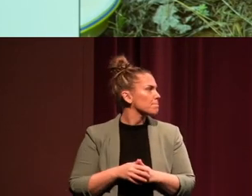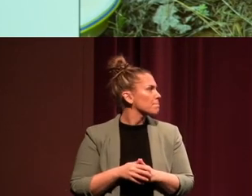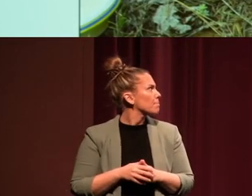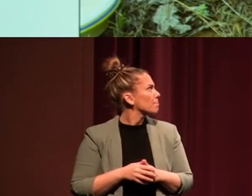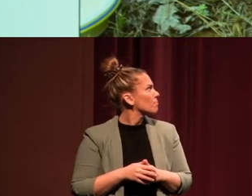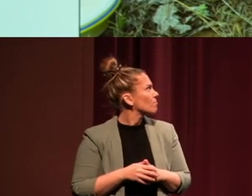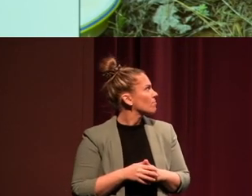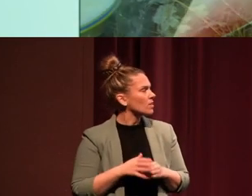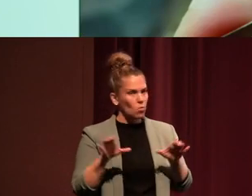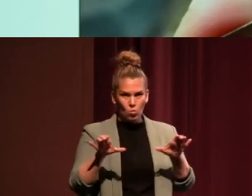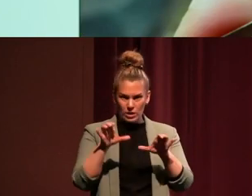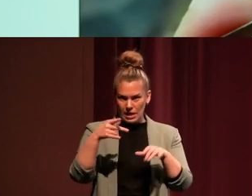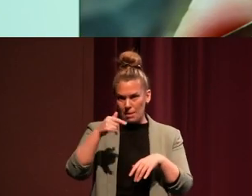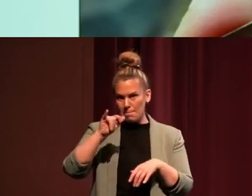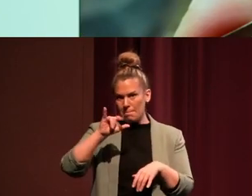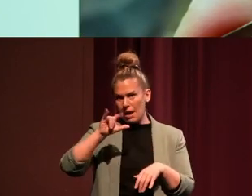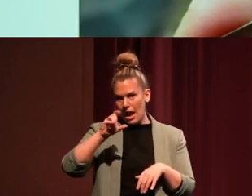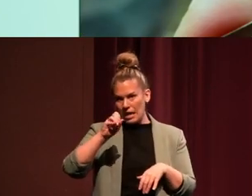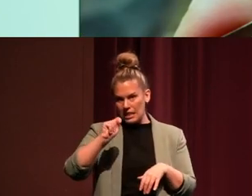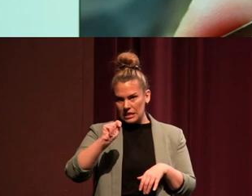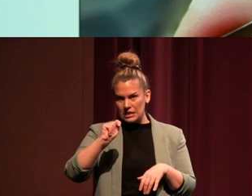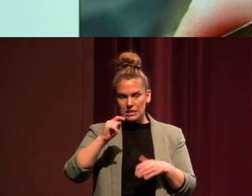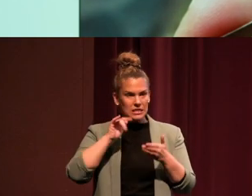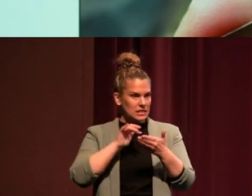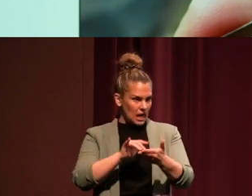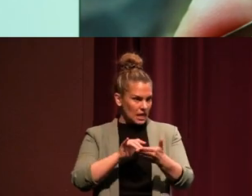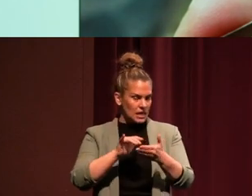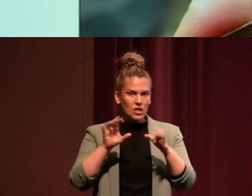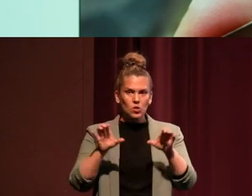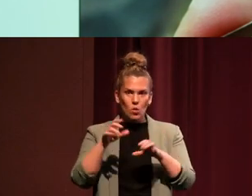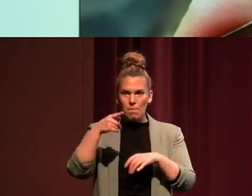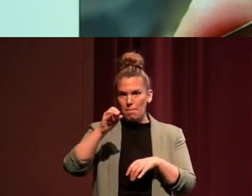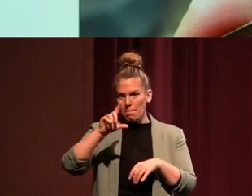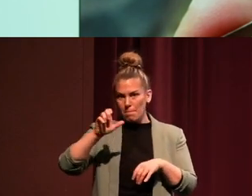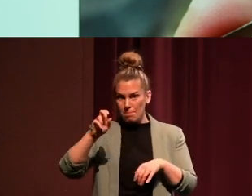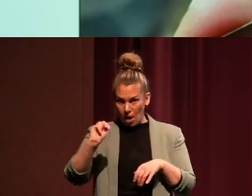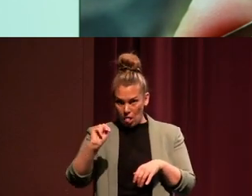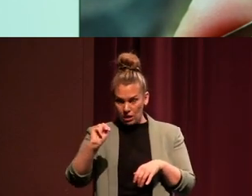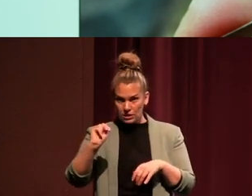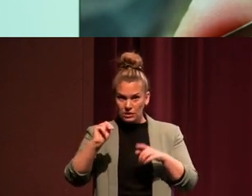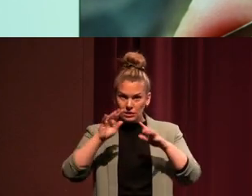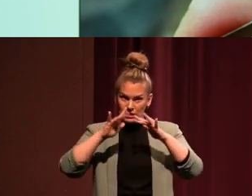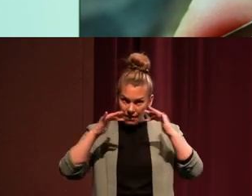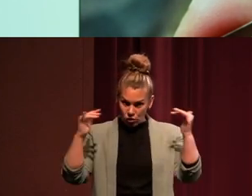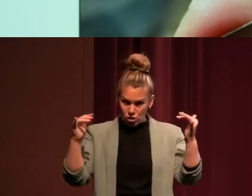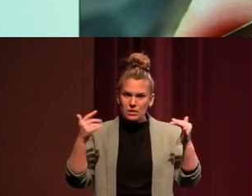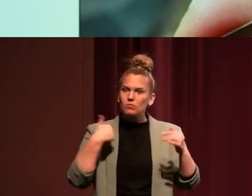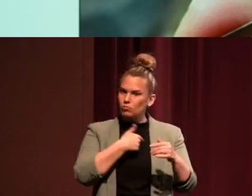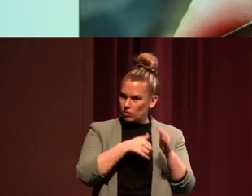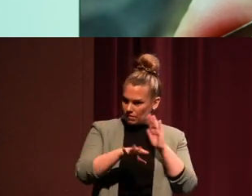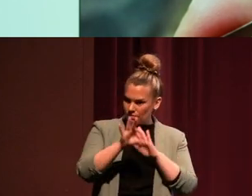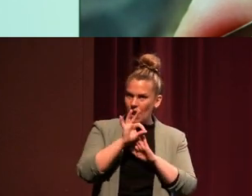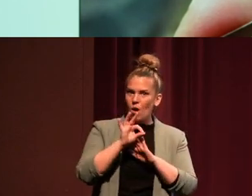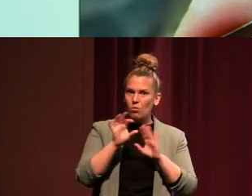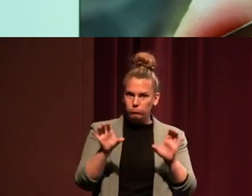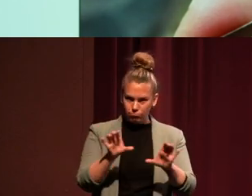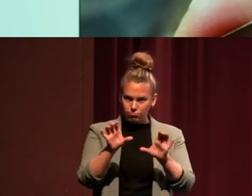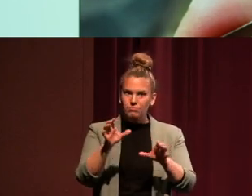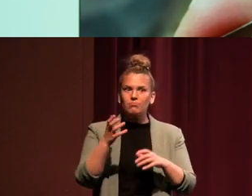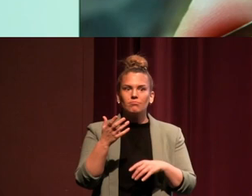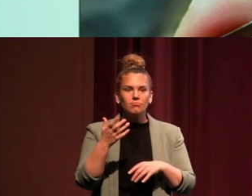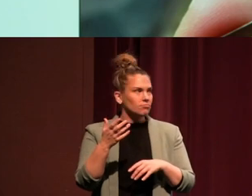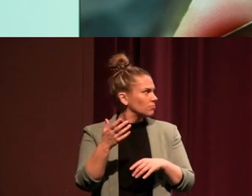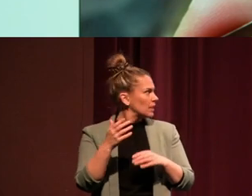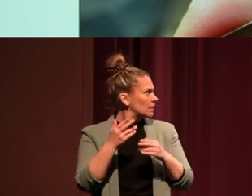We did a pilot study investigating pollinator diversity and found increased pollinator diversity in thin stands. We're going to bring online